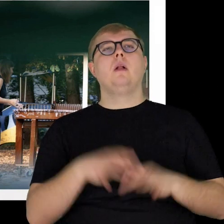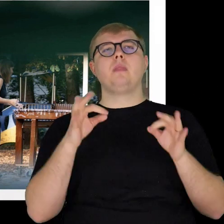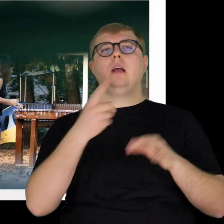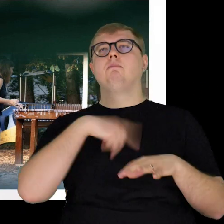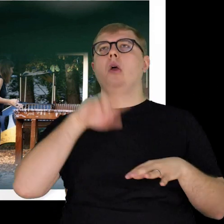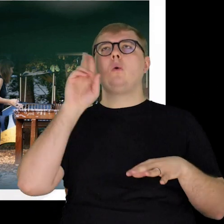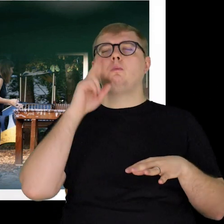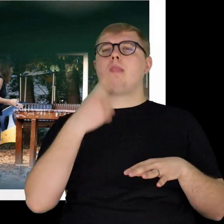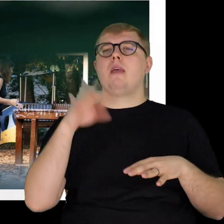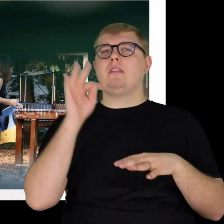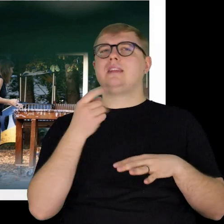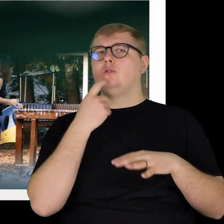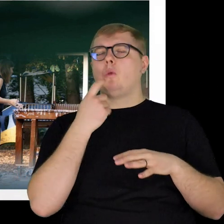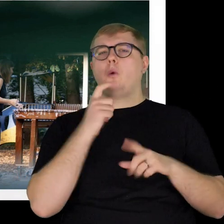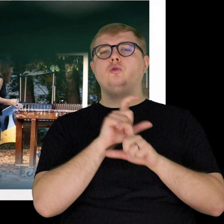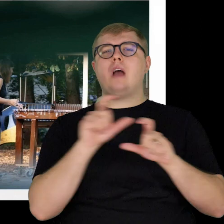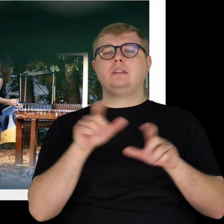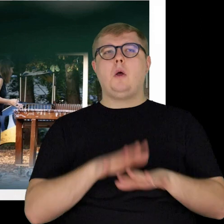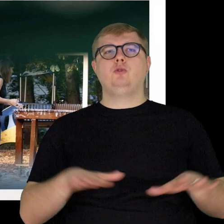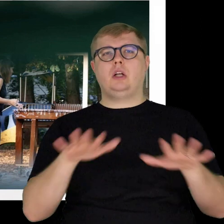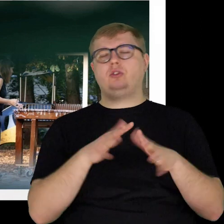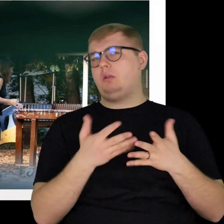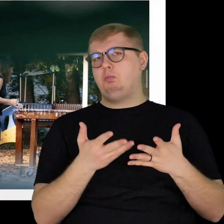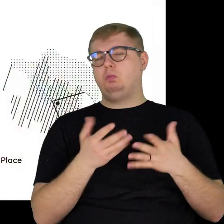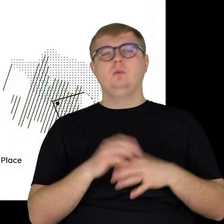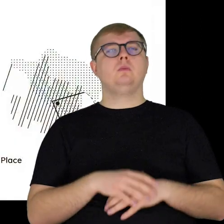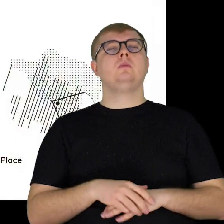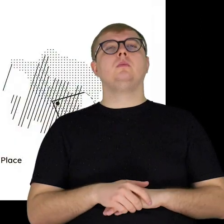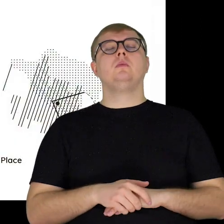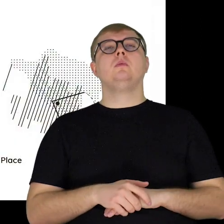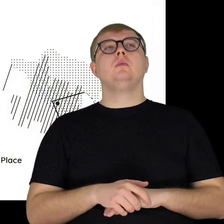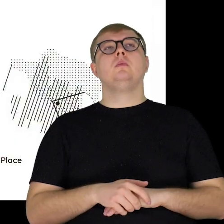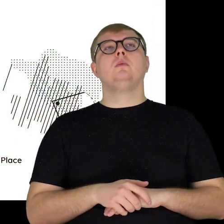space-time. And obviously this